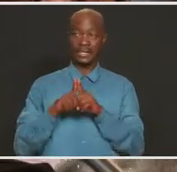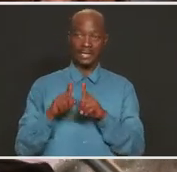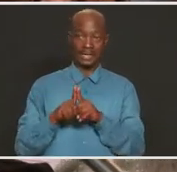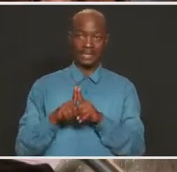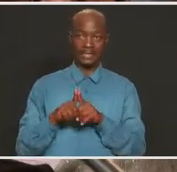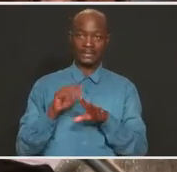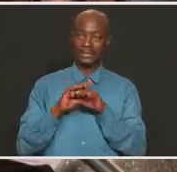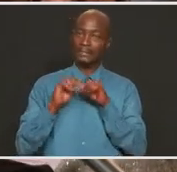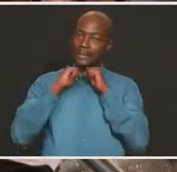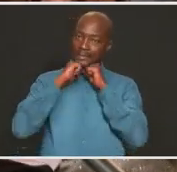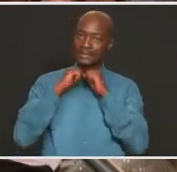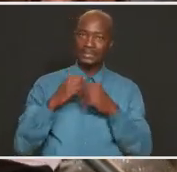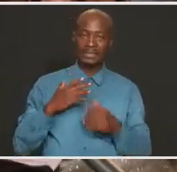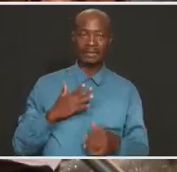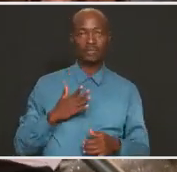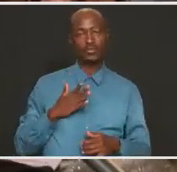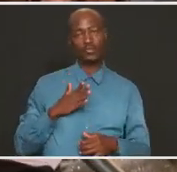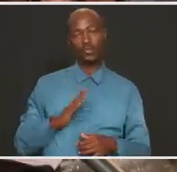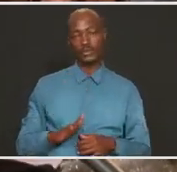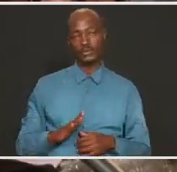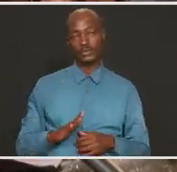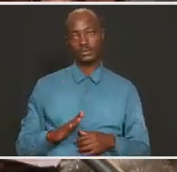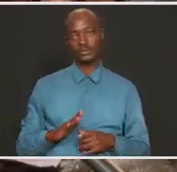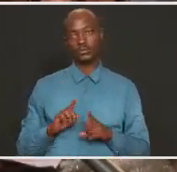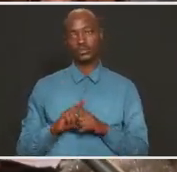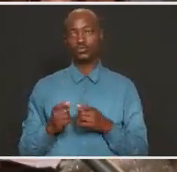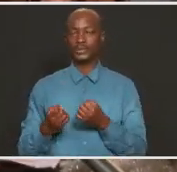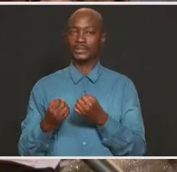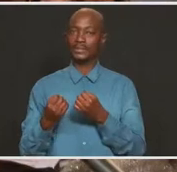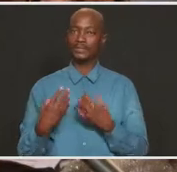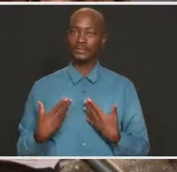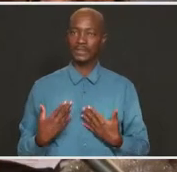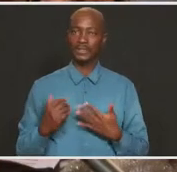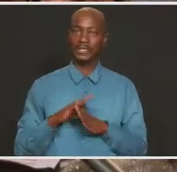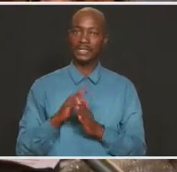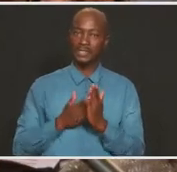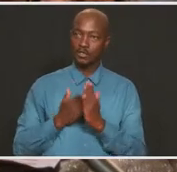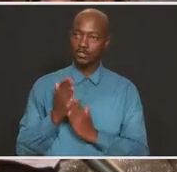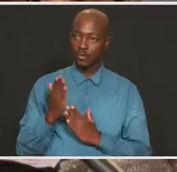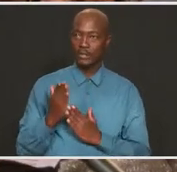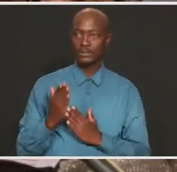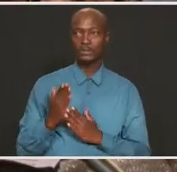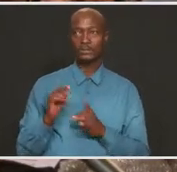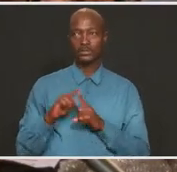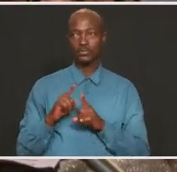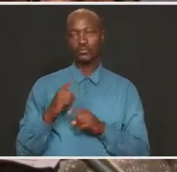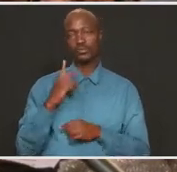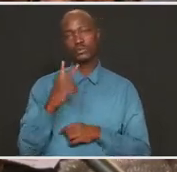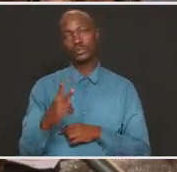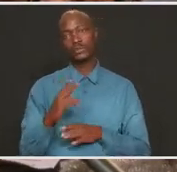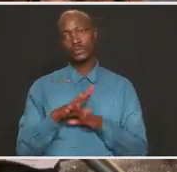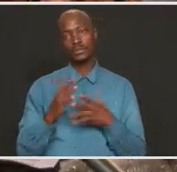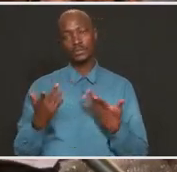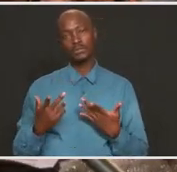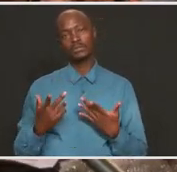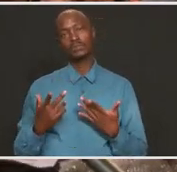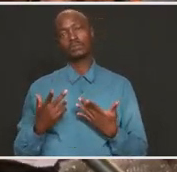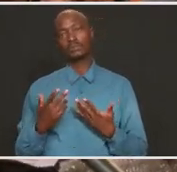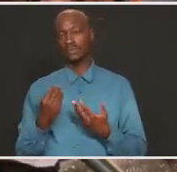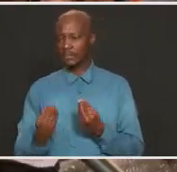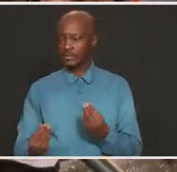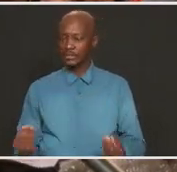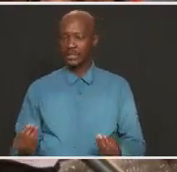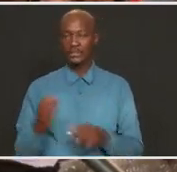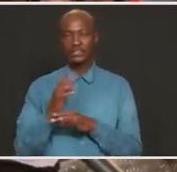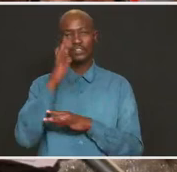would want to be given that right to determine my child's Destiny and